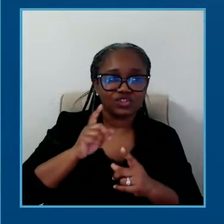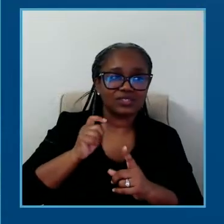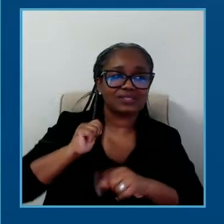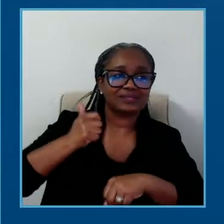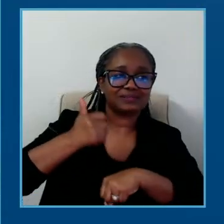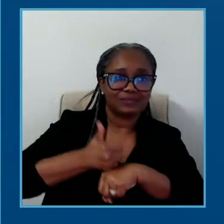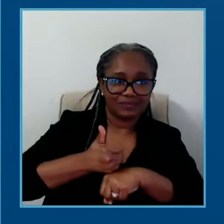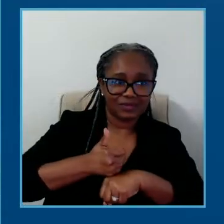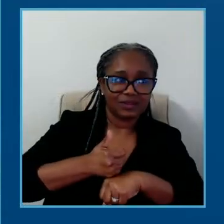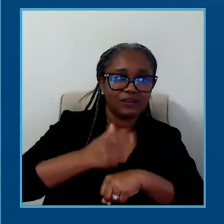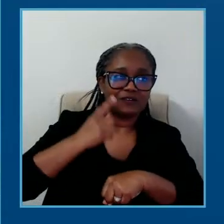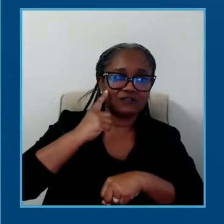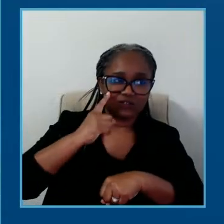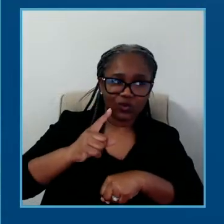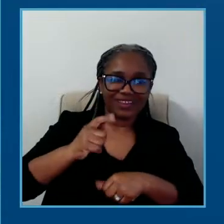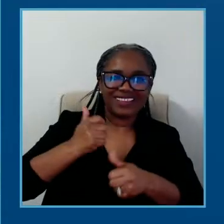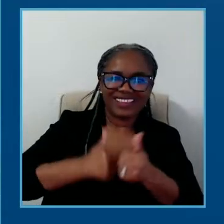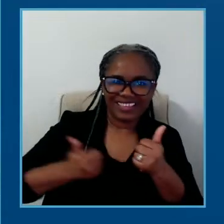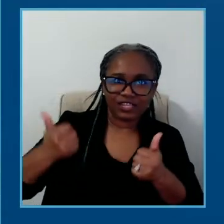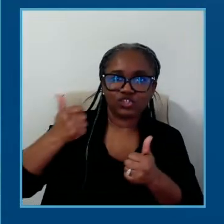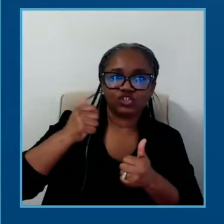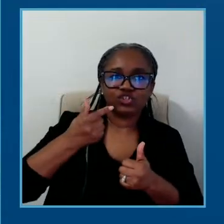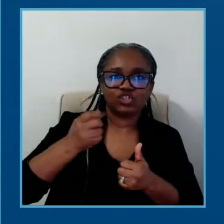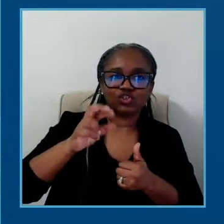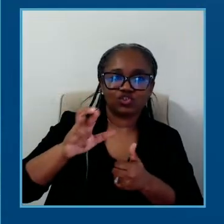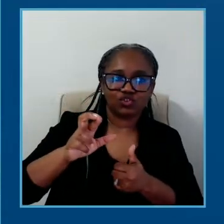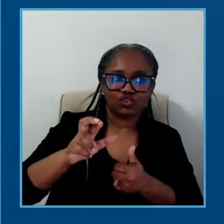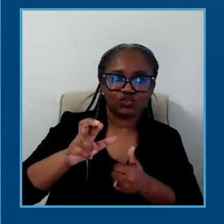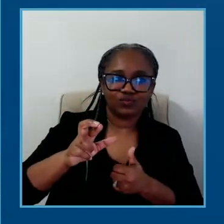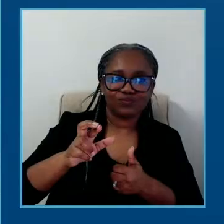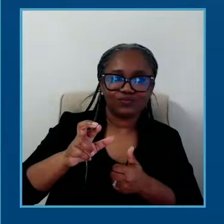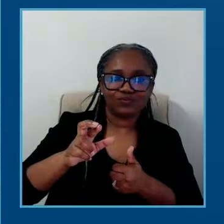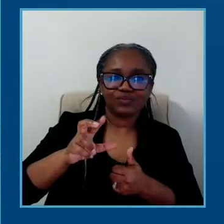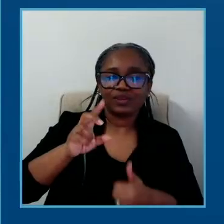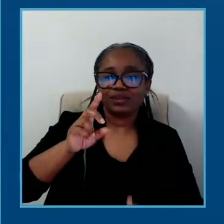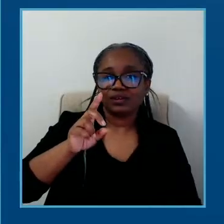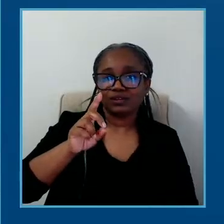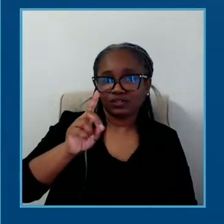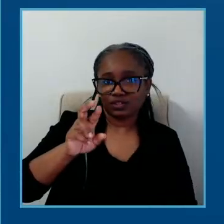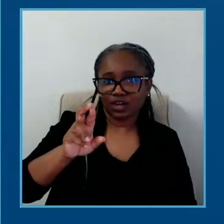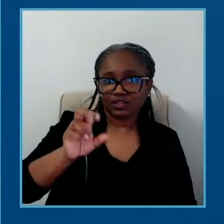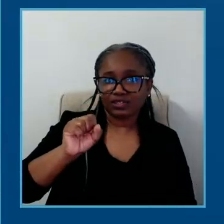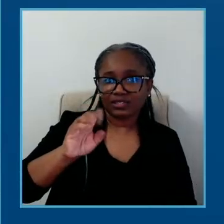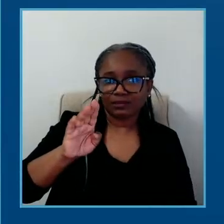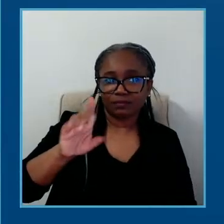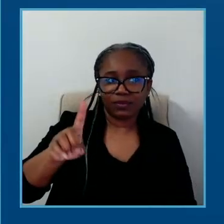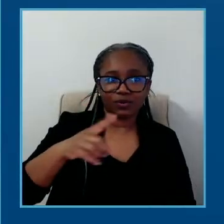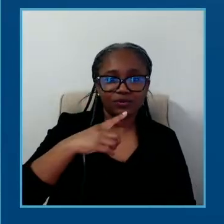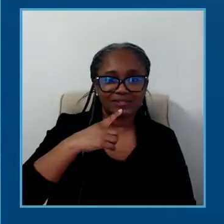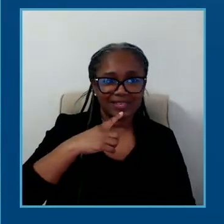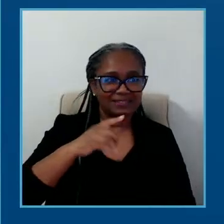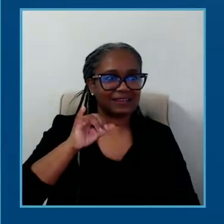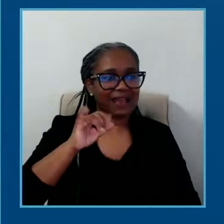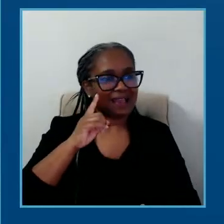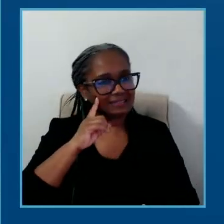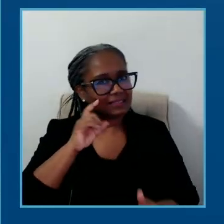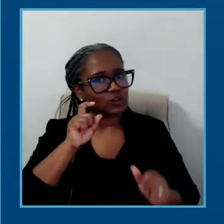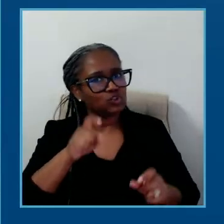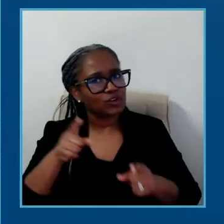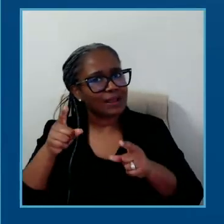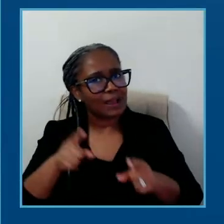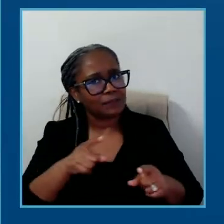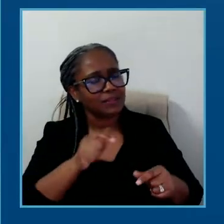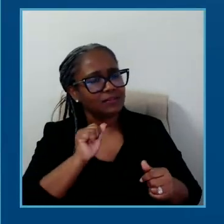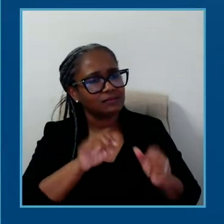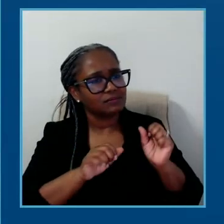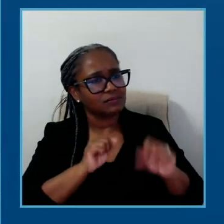well, here's the way I think that should have been done. But with all due respect to his expertise, the